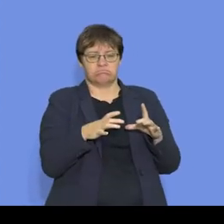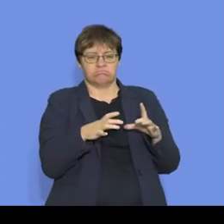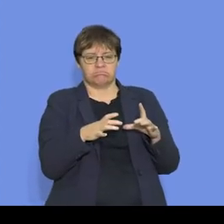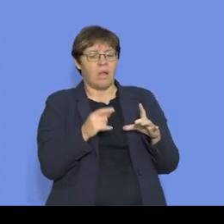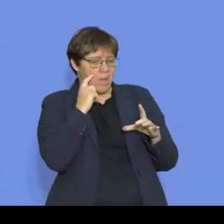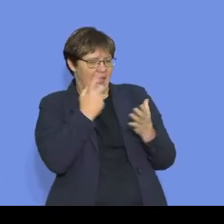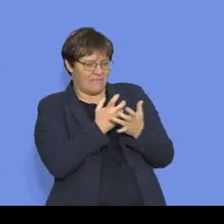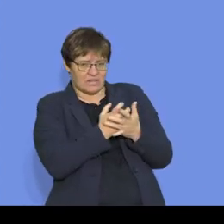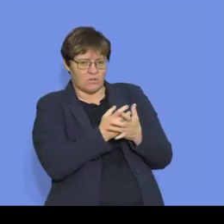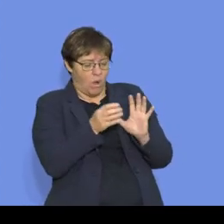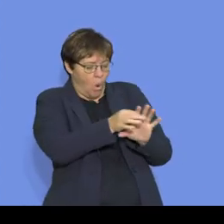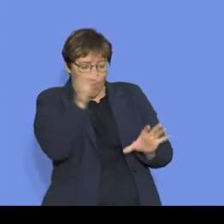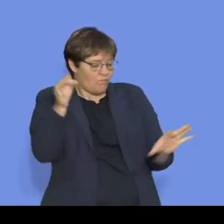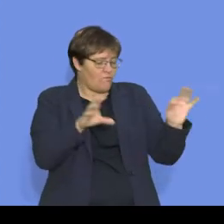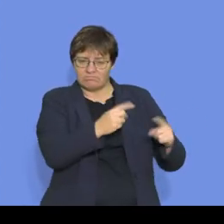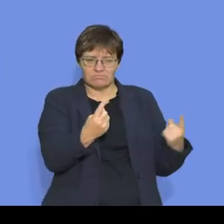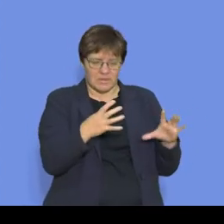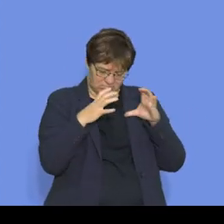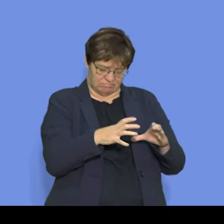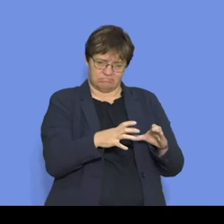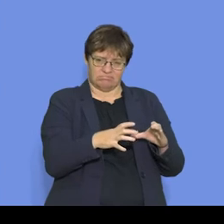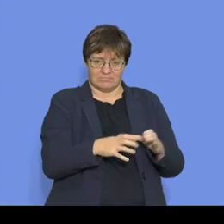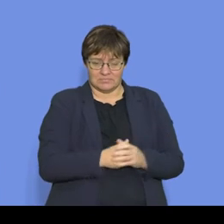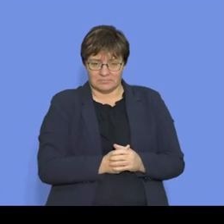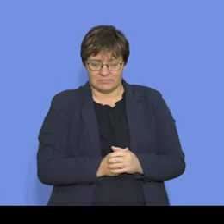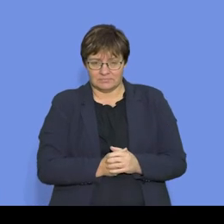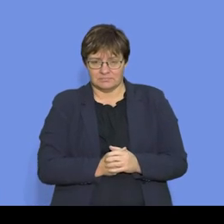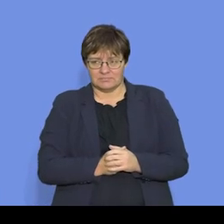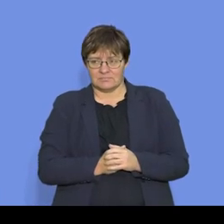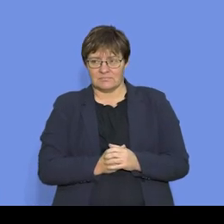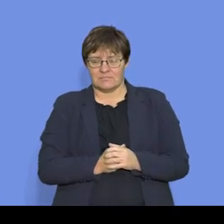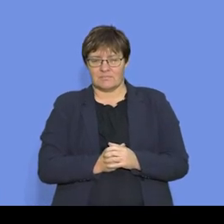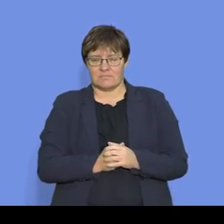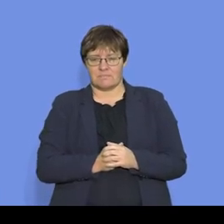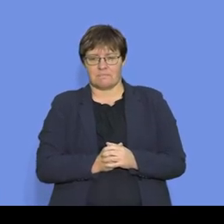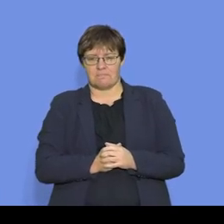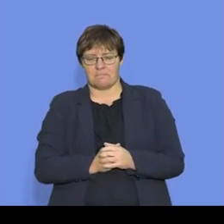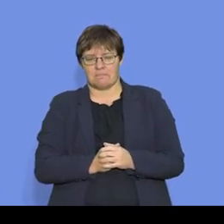and that is also evidence of an impact.